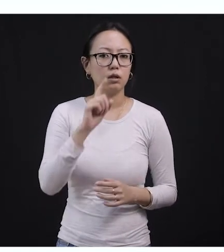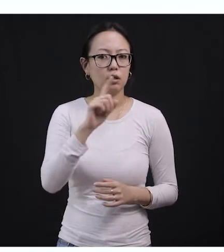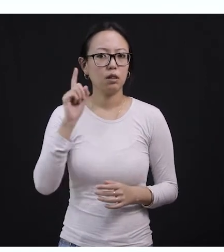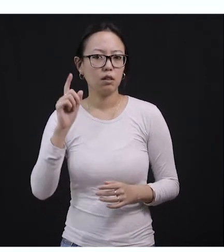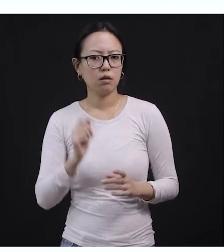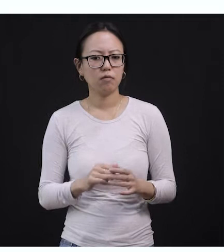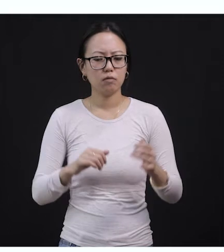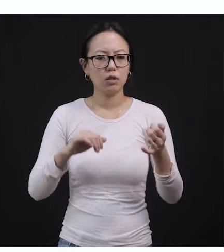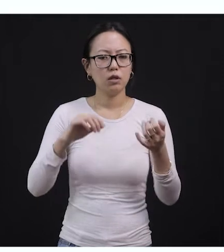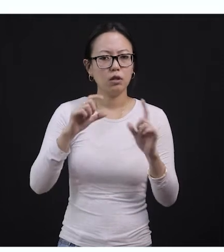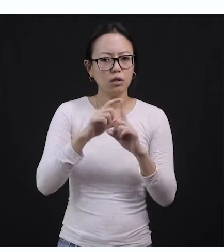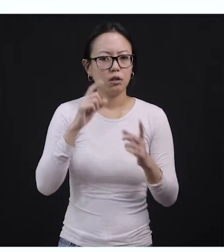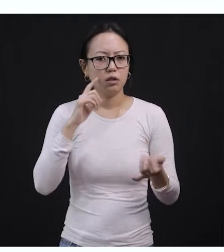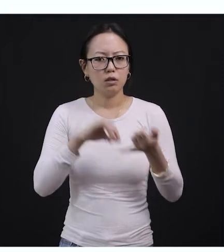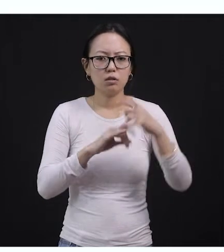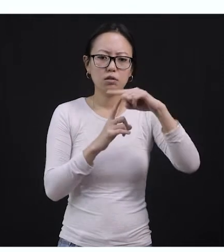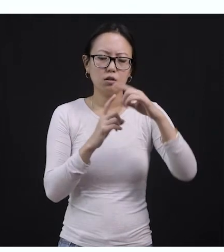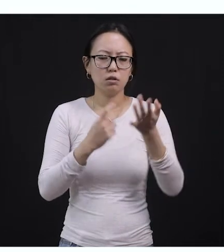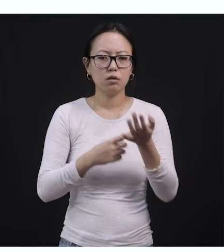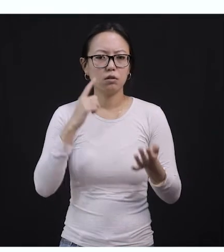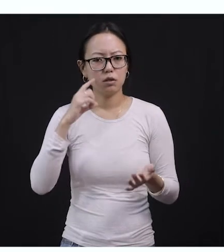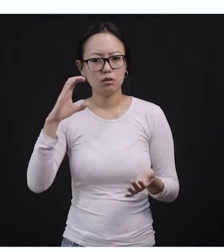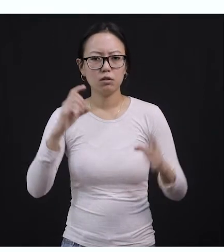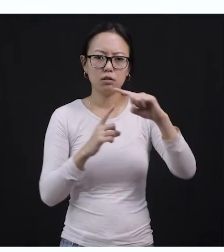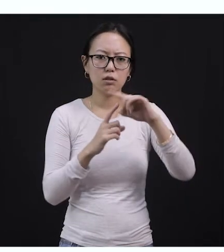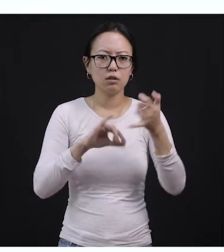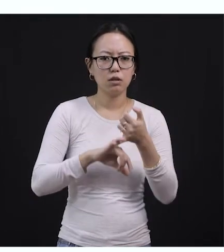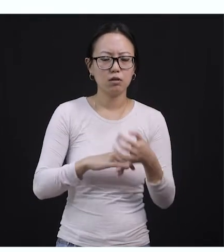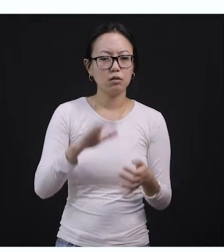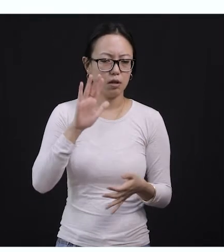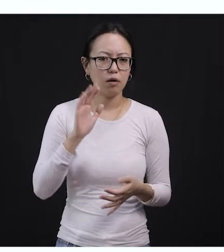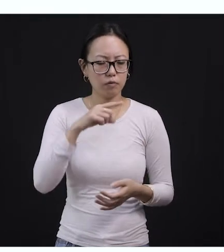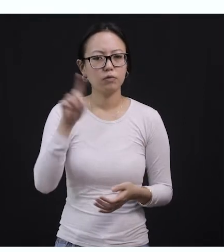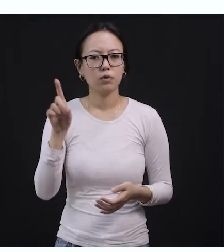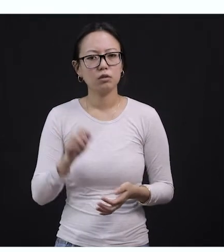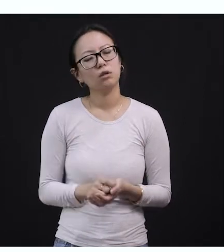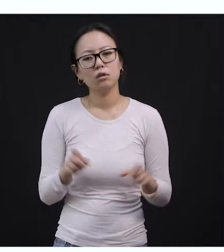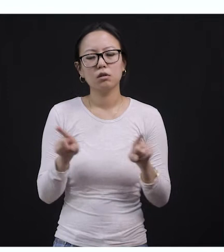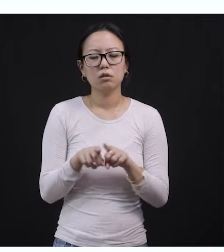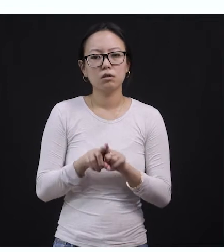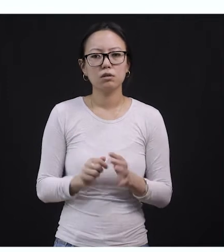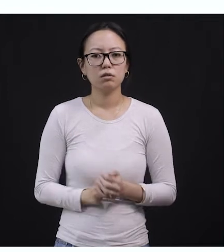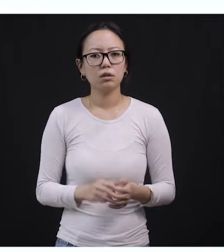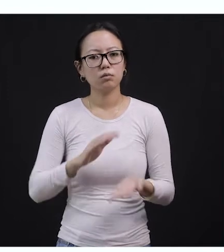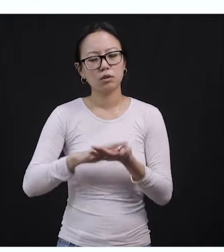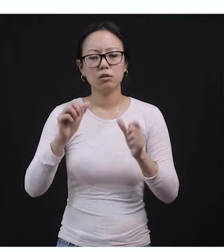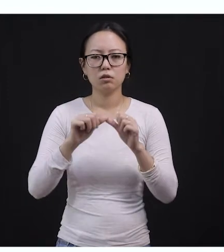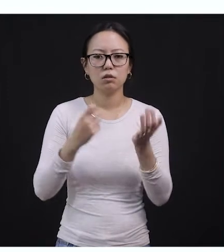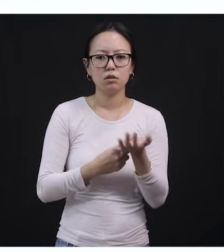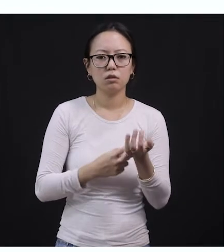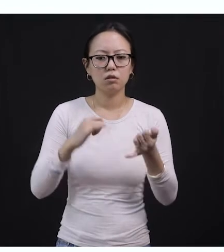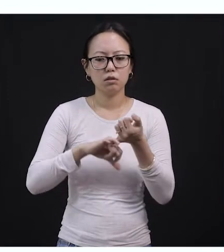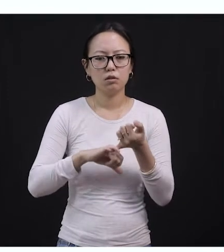So the same thing, Harsha also applied these divisions of district and villages, and he